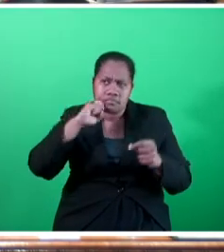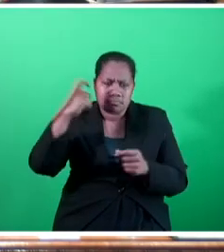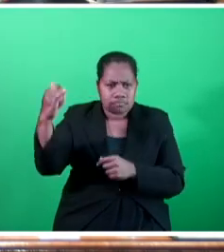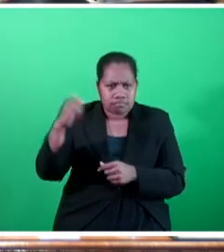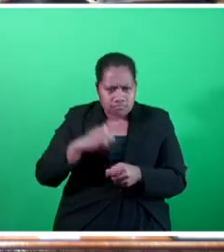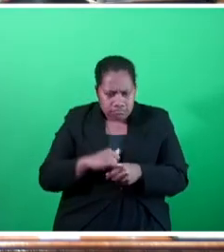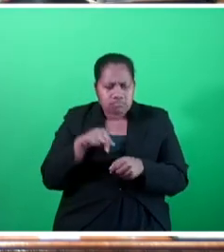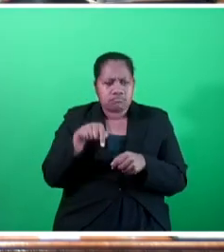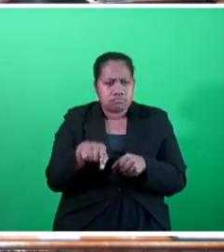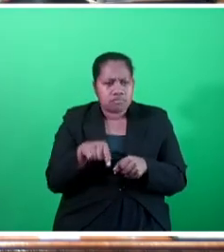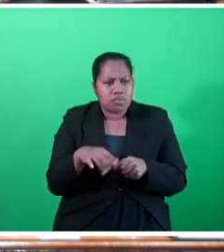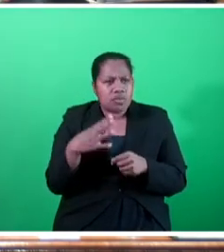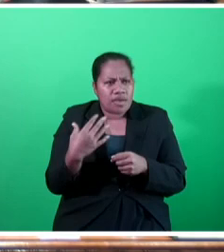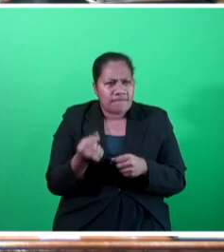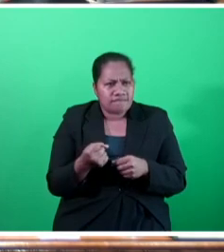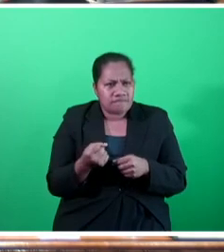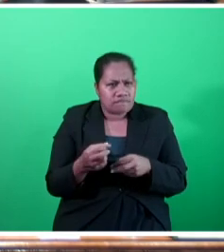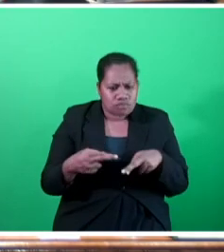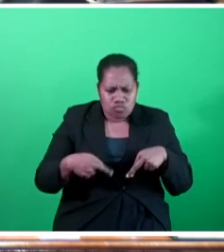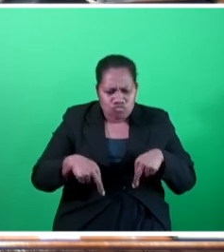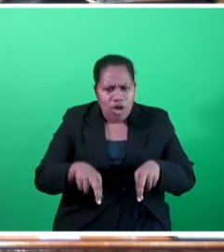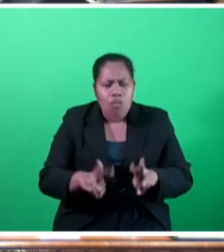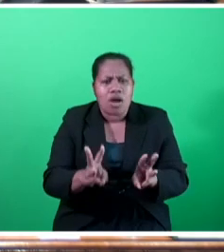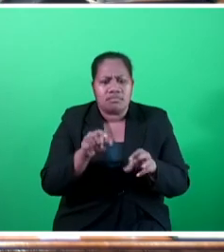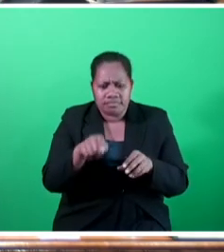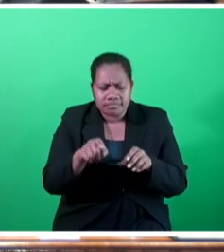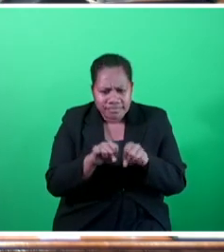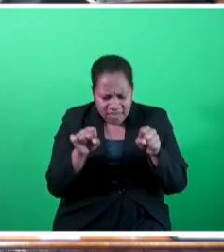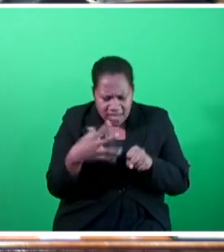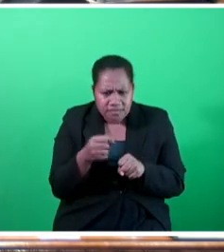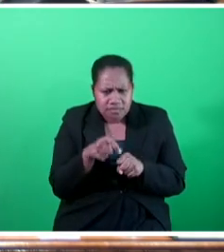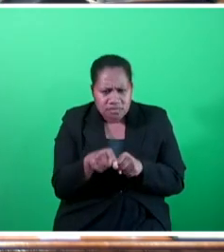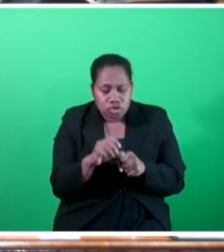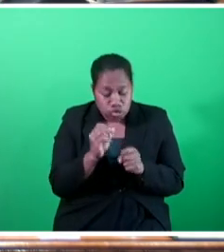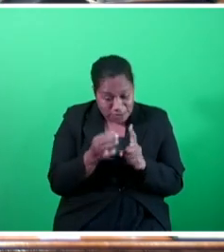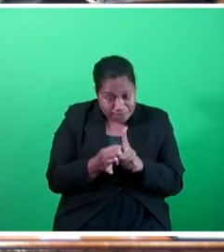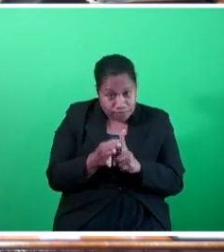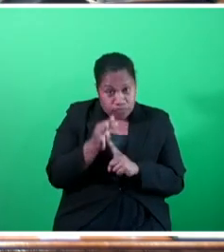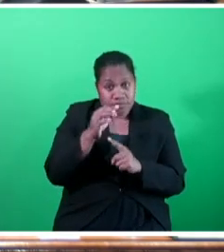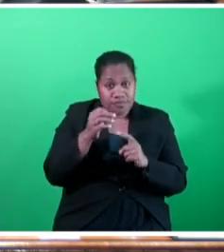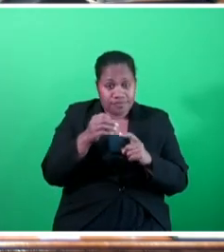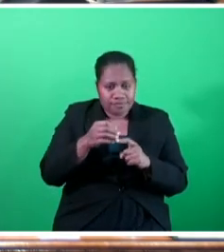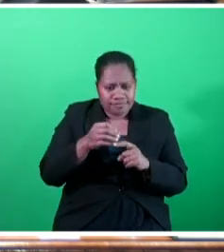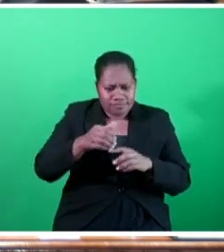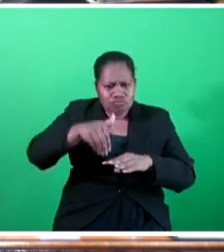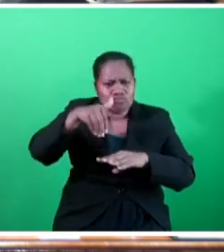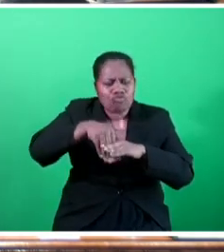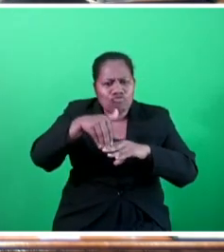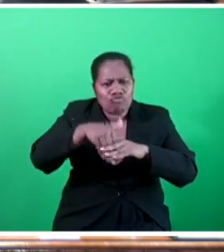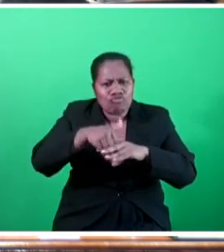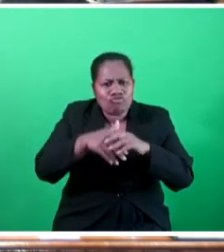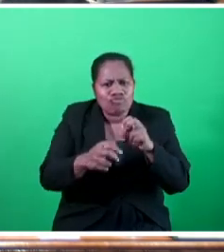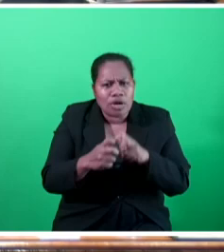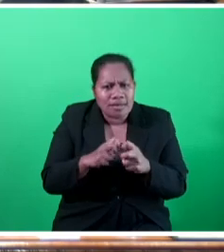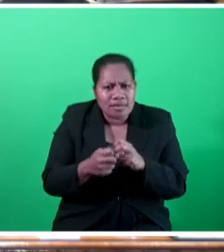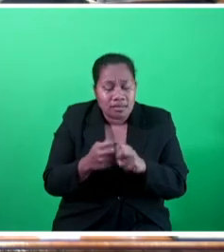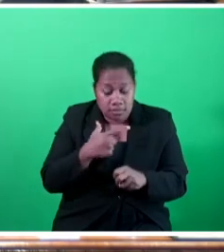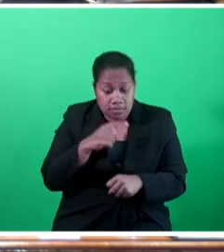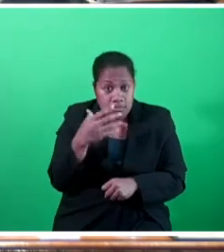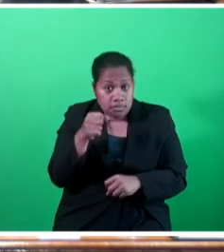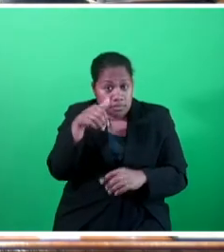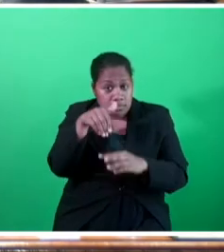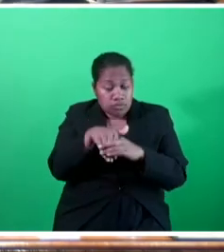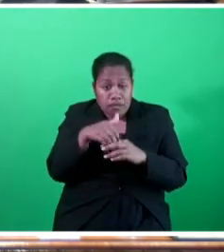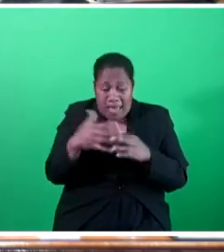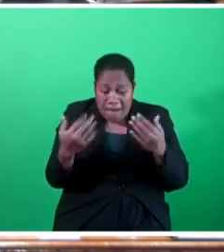care of. Rainwater storage facility. Improvement of existing drainage channel, because we have certain drainage or